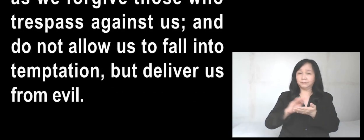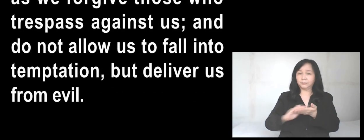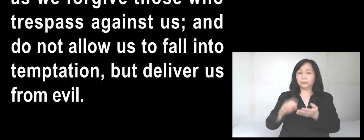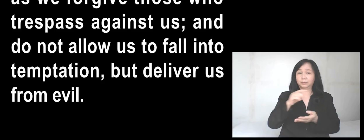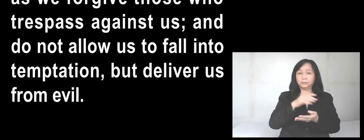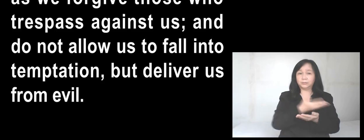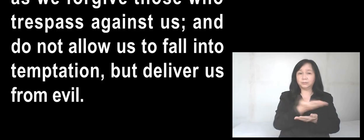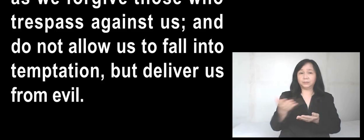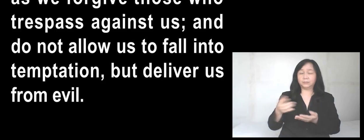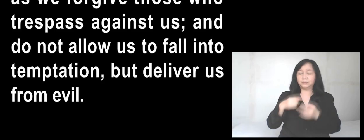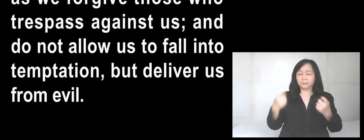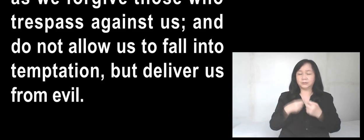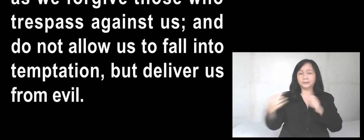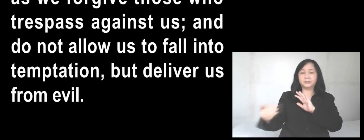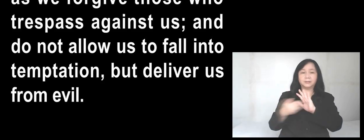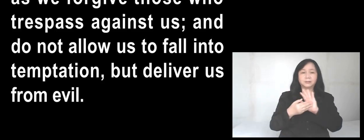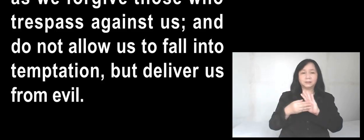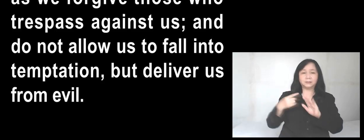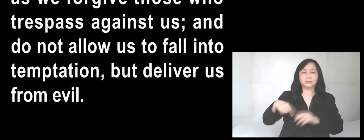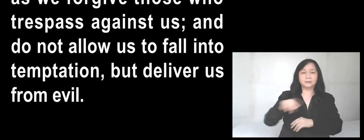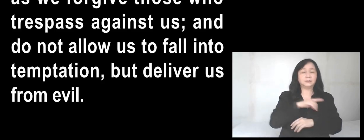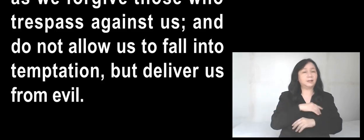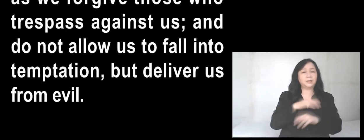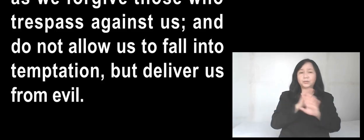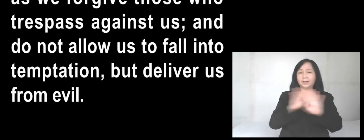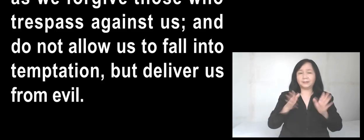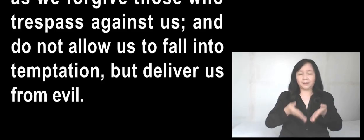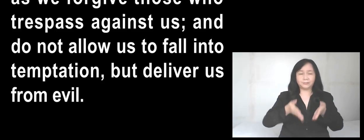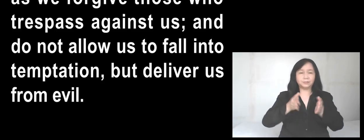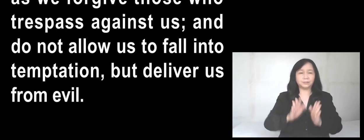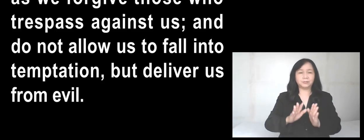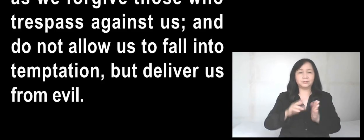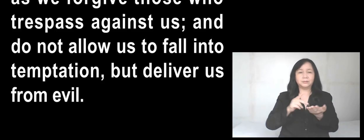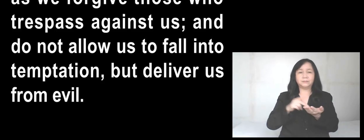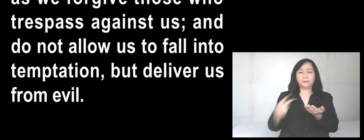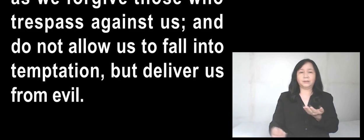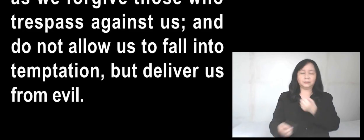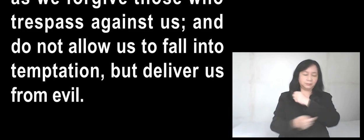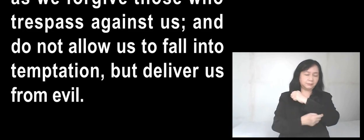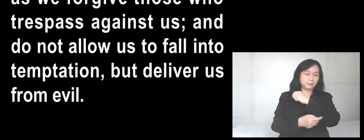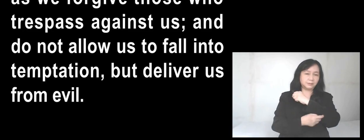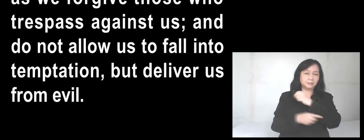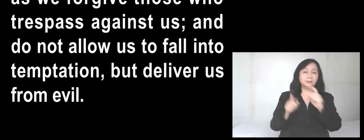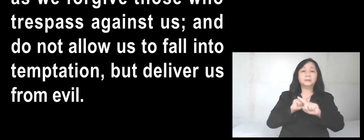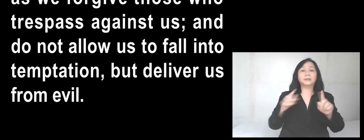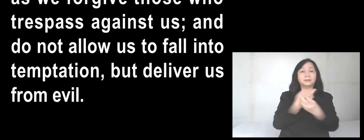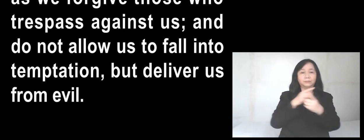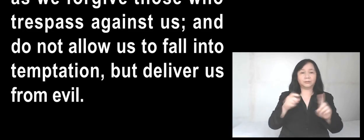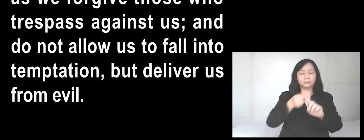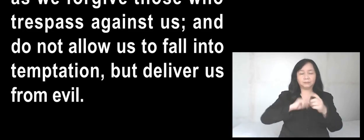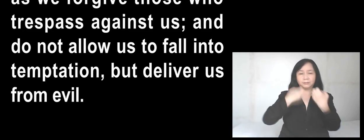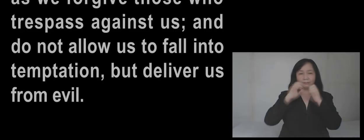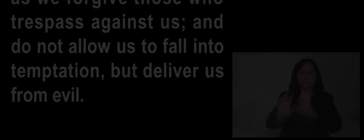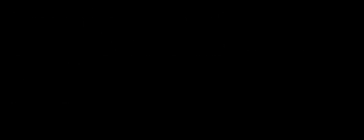forgive those who trespass against us. And do not allow us to fall into temptation, but deliver us